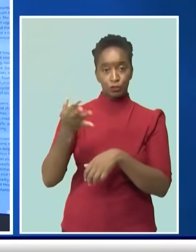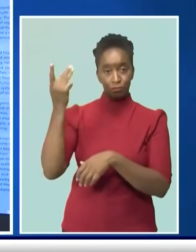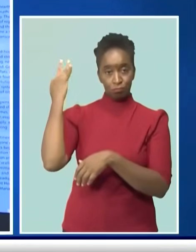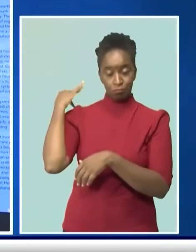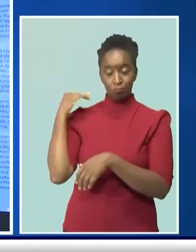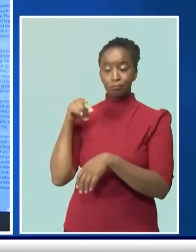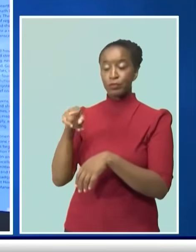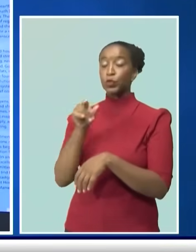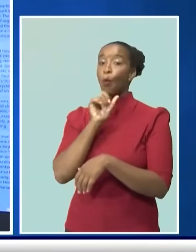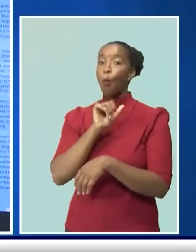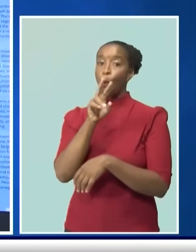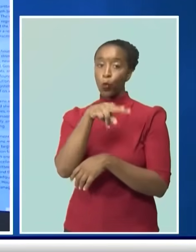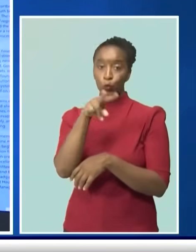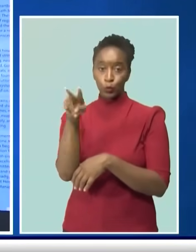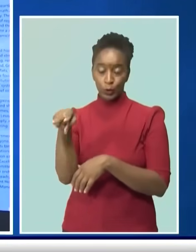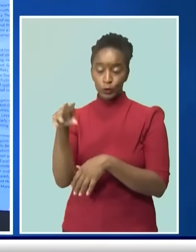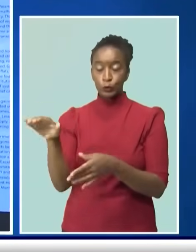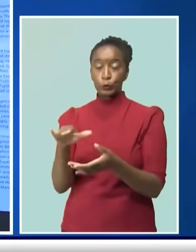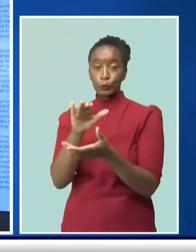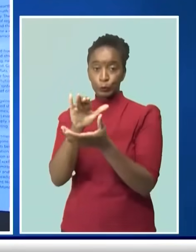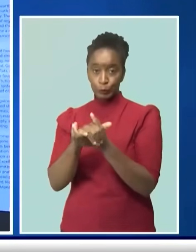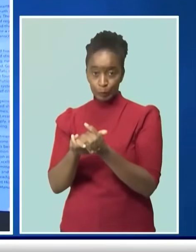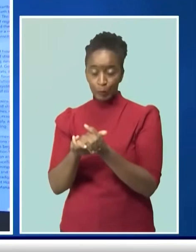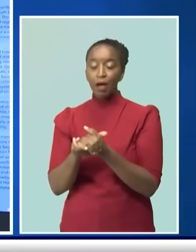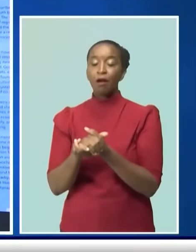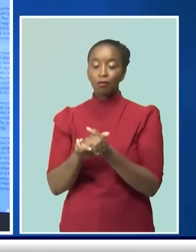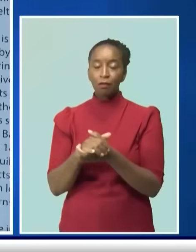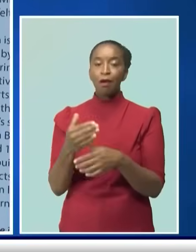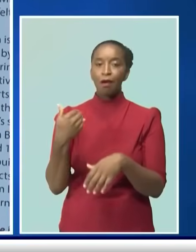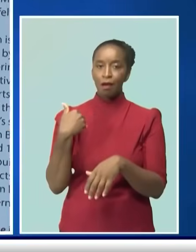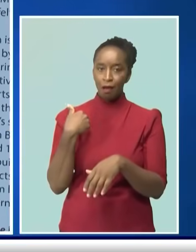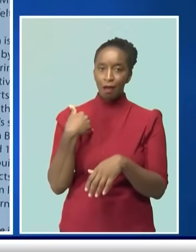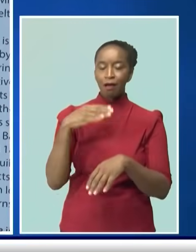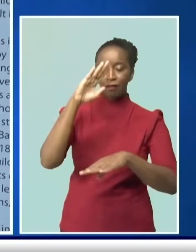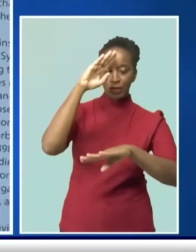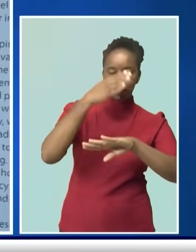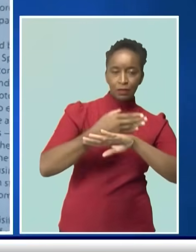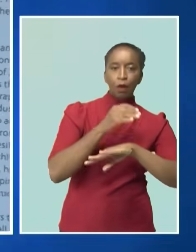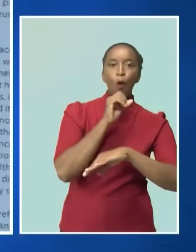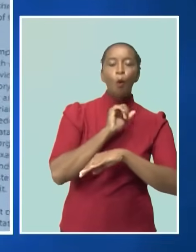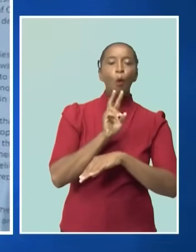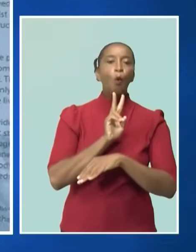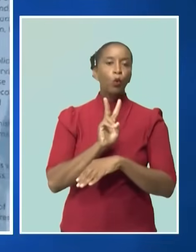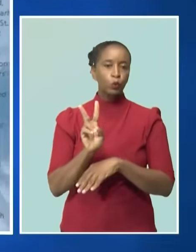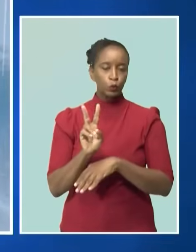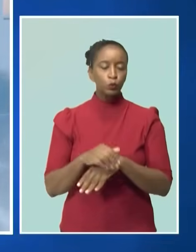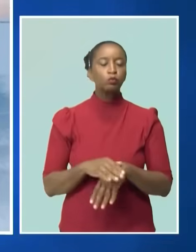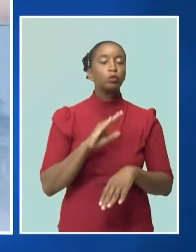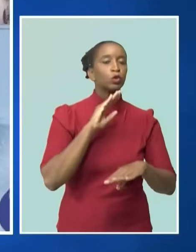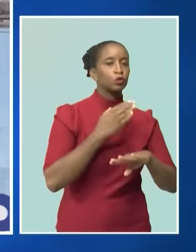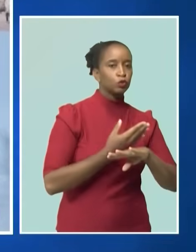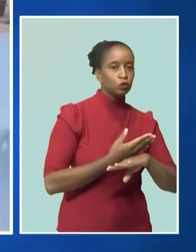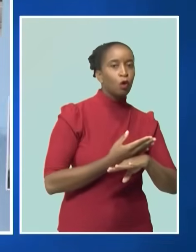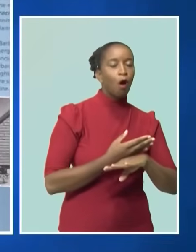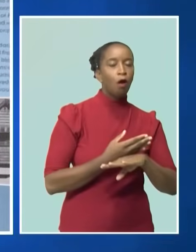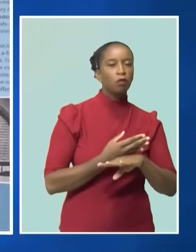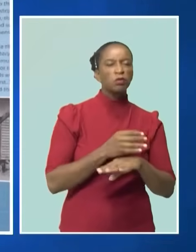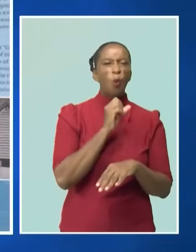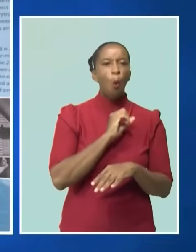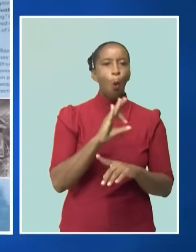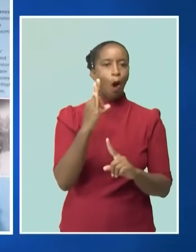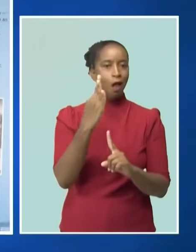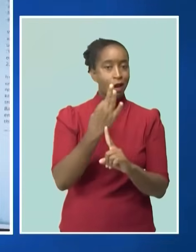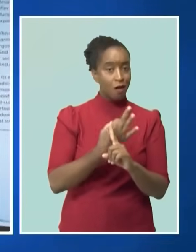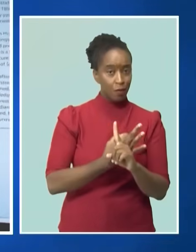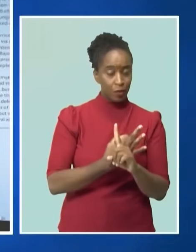married 22-year-old mother of a 2.5-year-old son and a 9-month-old daughter when Hurricane Janet